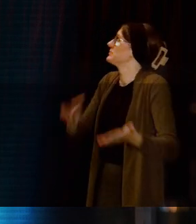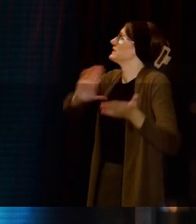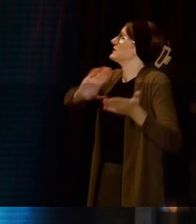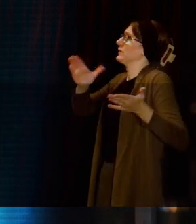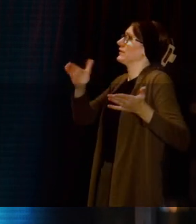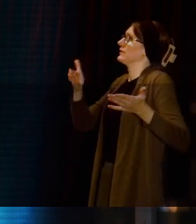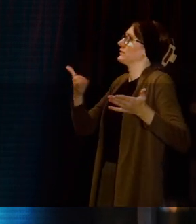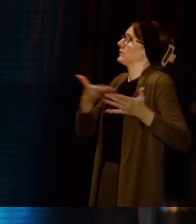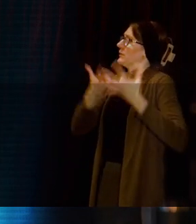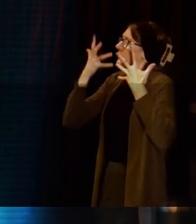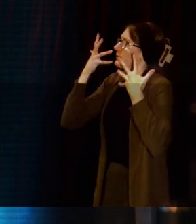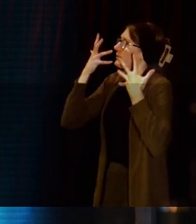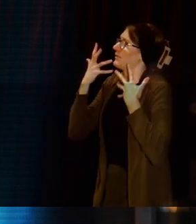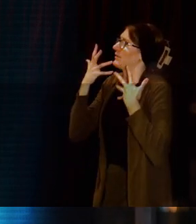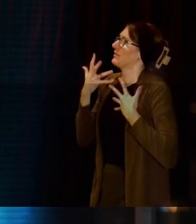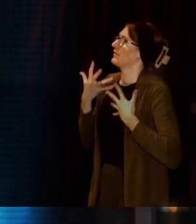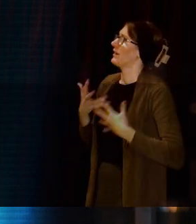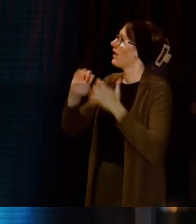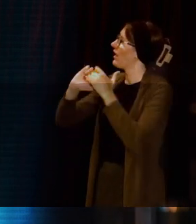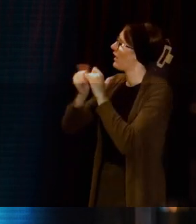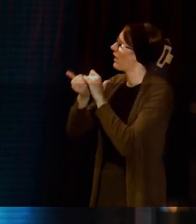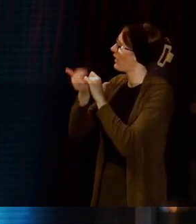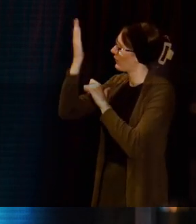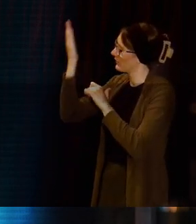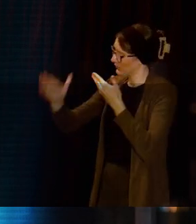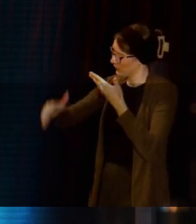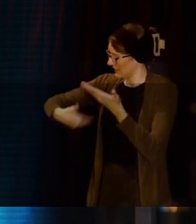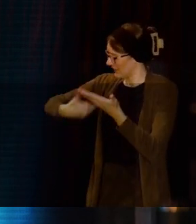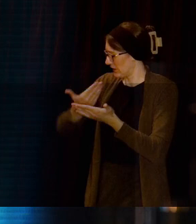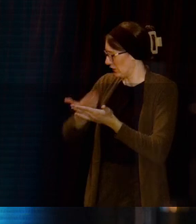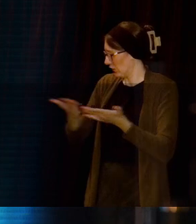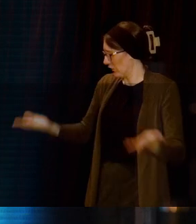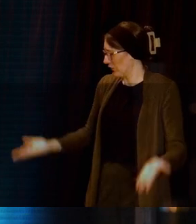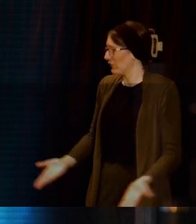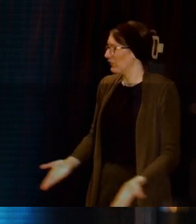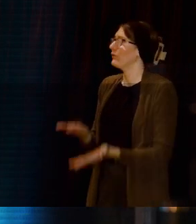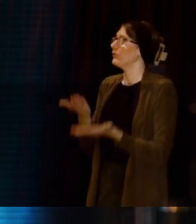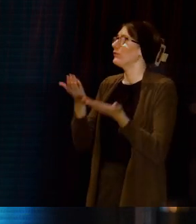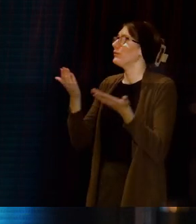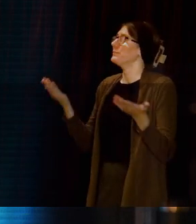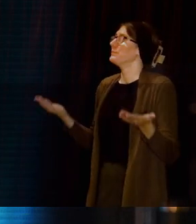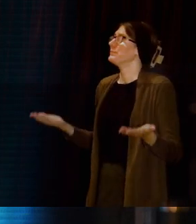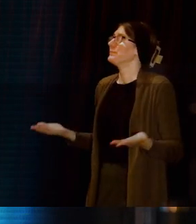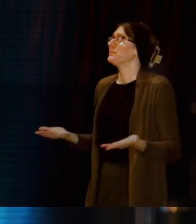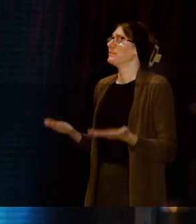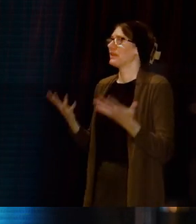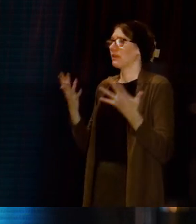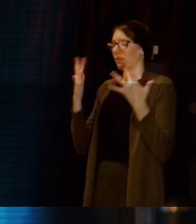cheer our spirits by thine advent.